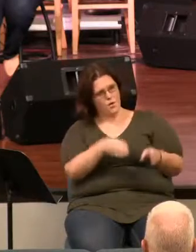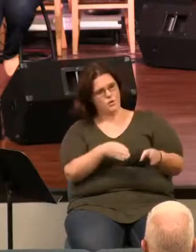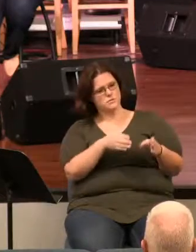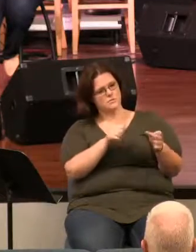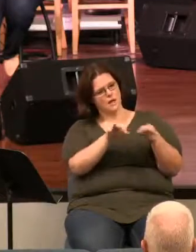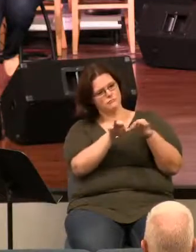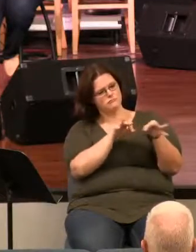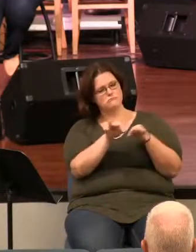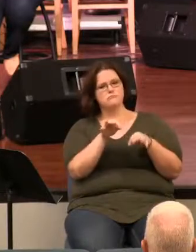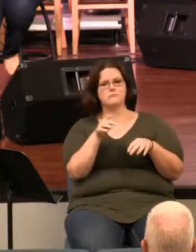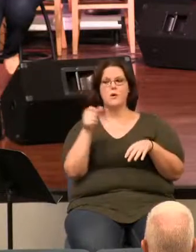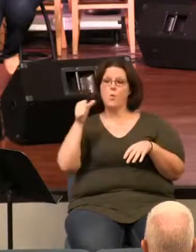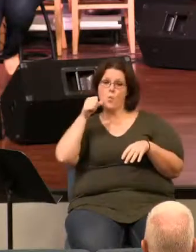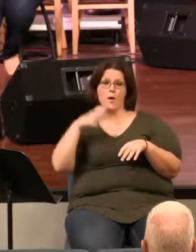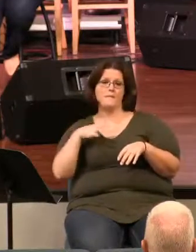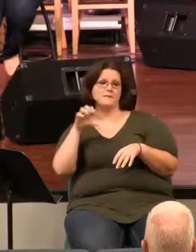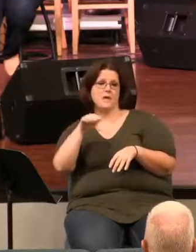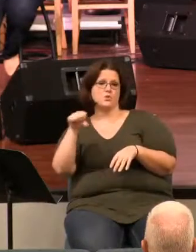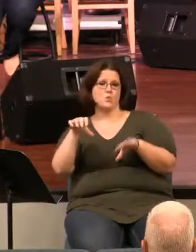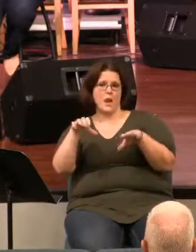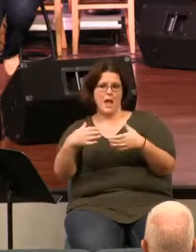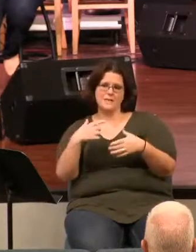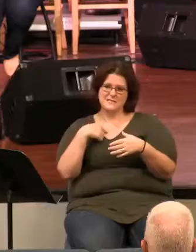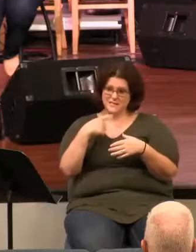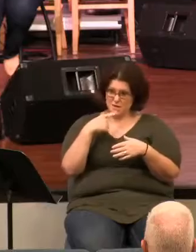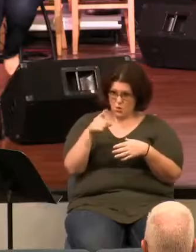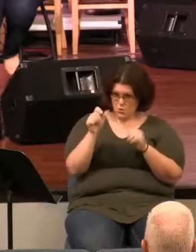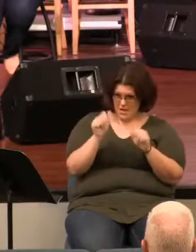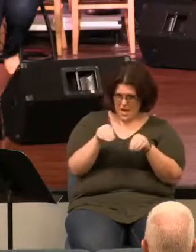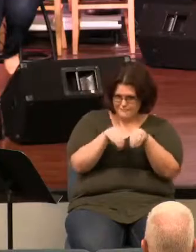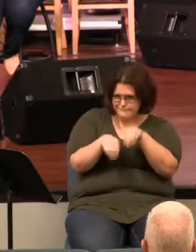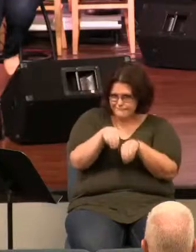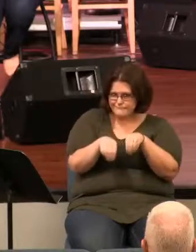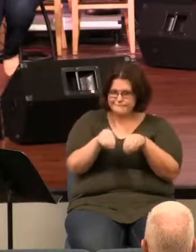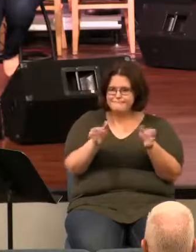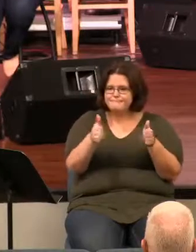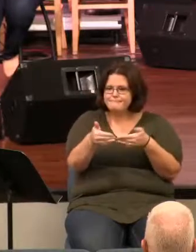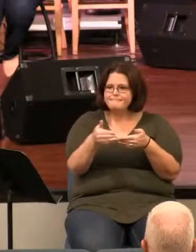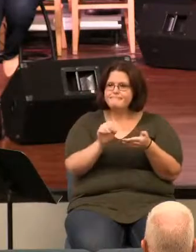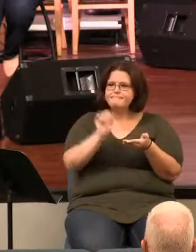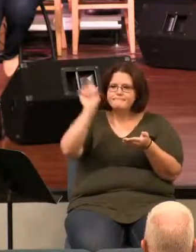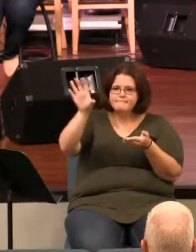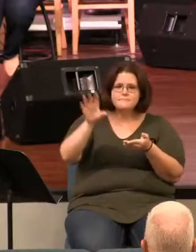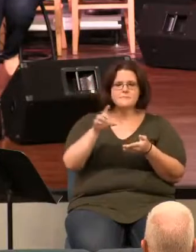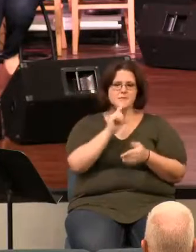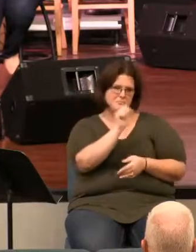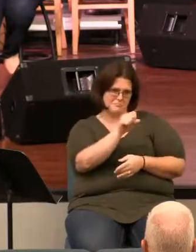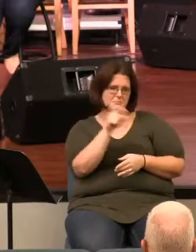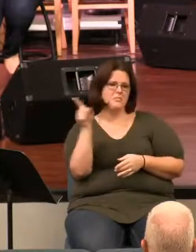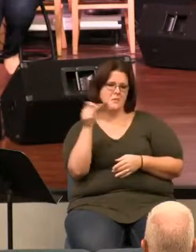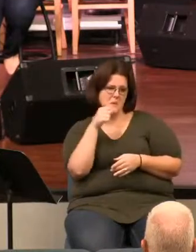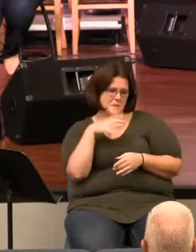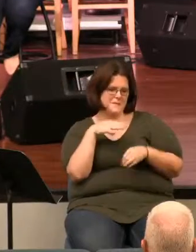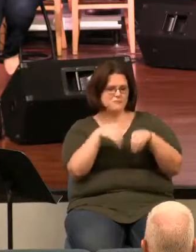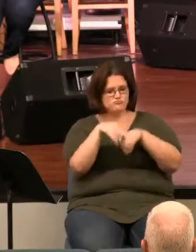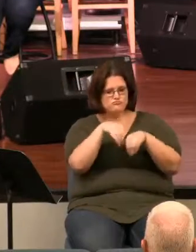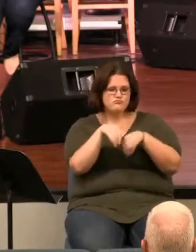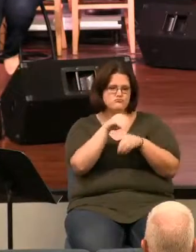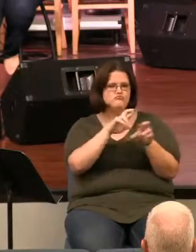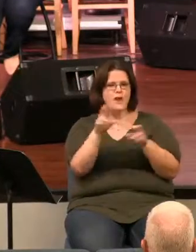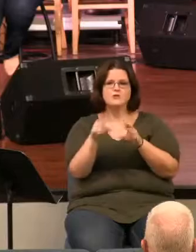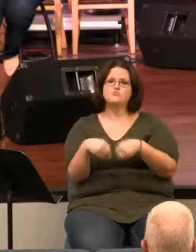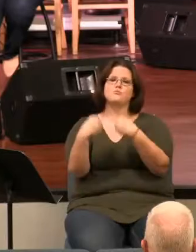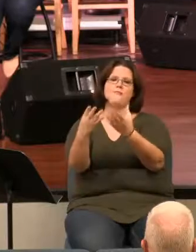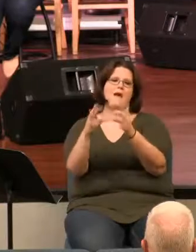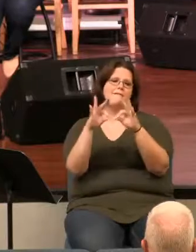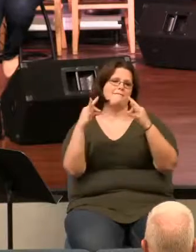ladies' Sunday school class, I said, can you prepare some goodies? And you did. And we just were able to provide that family